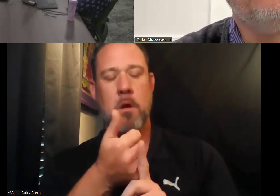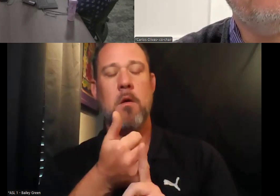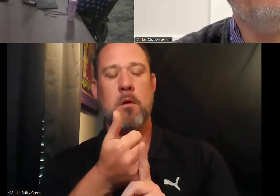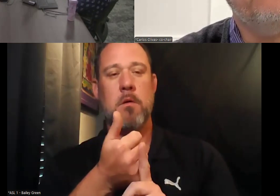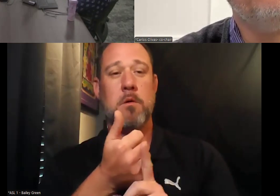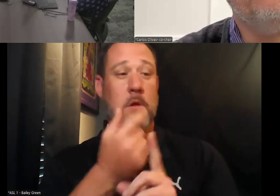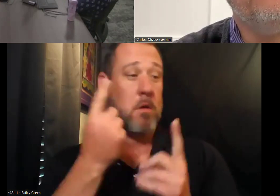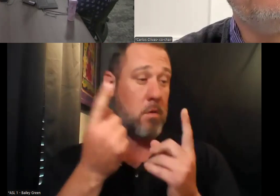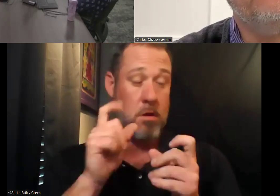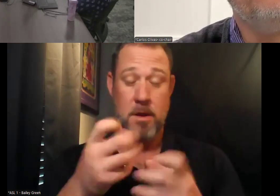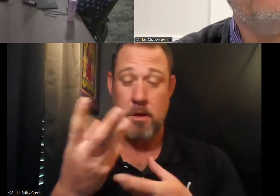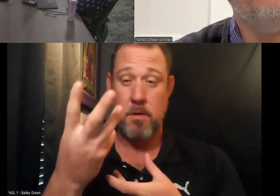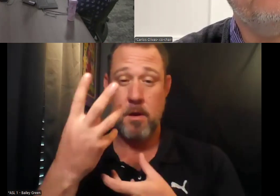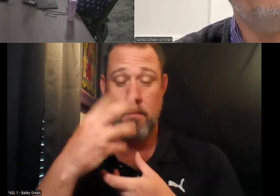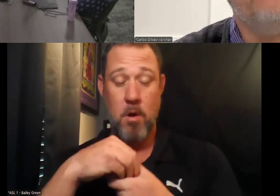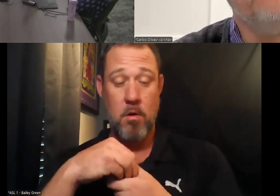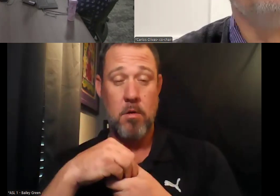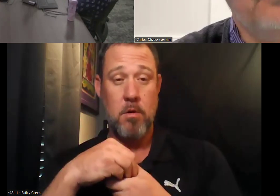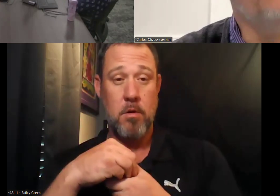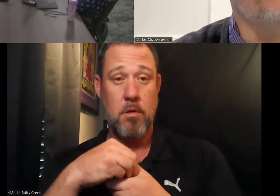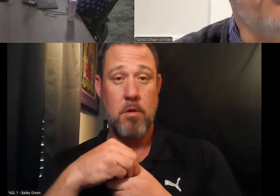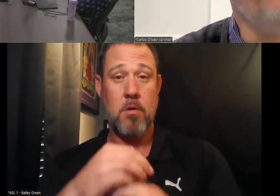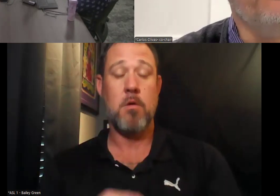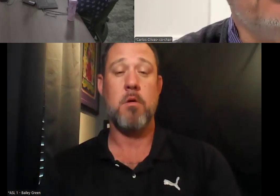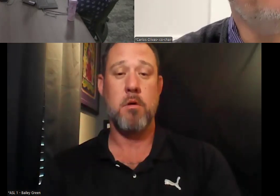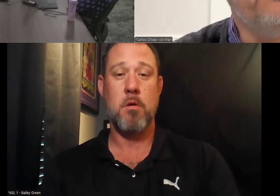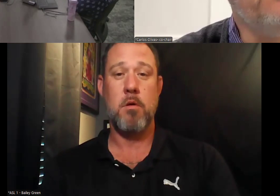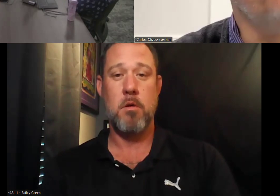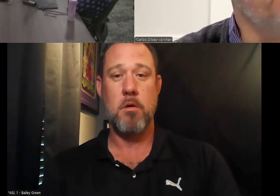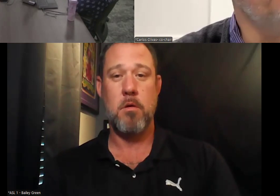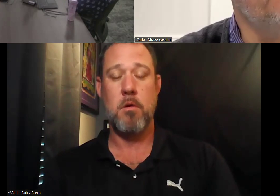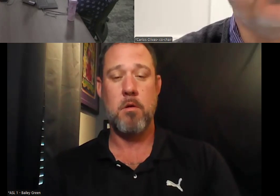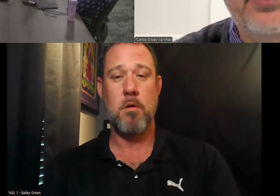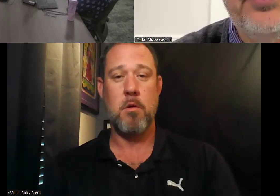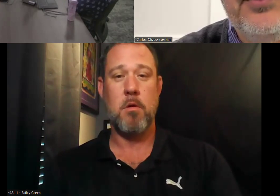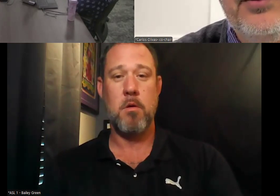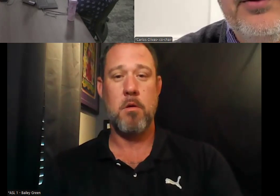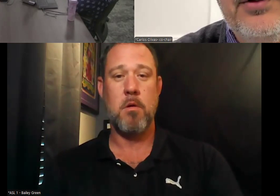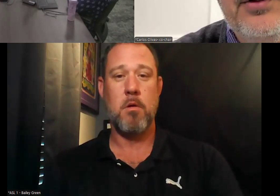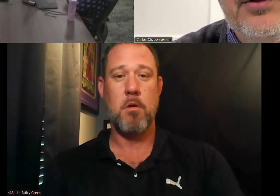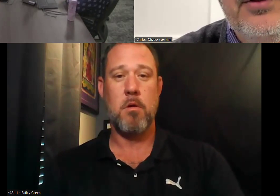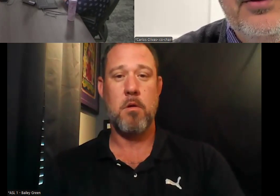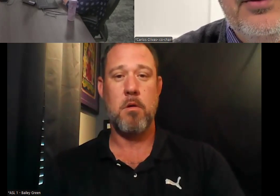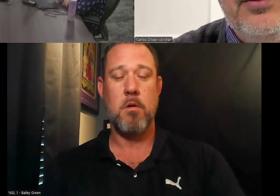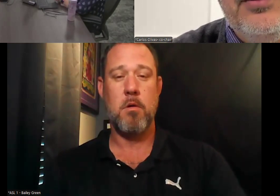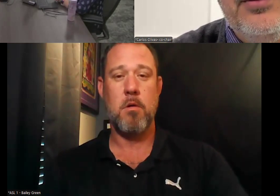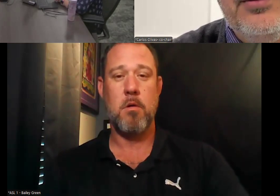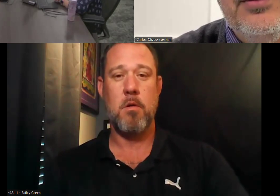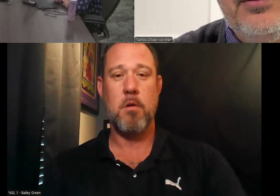that need to be part of that visit? Absolutely. Thank you.